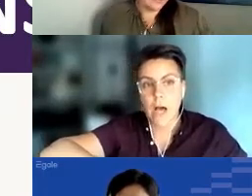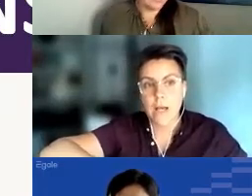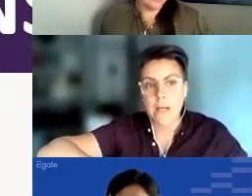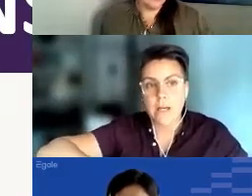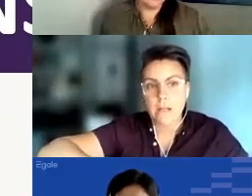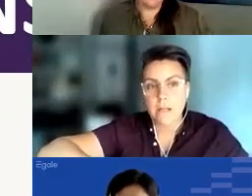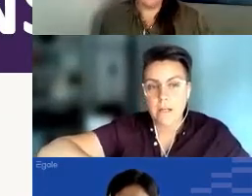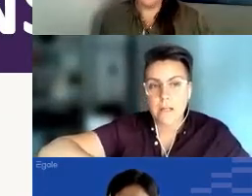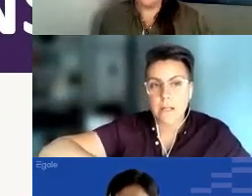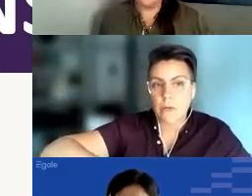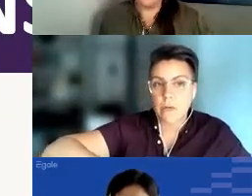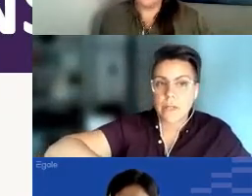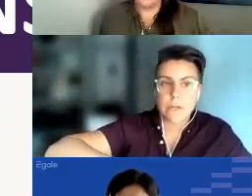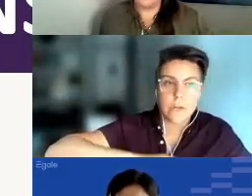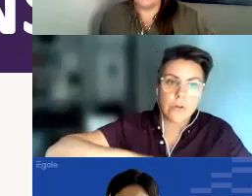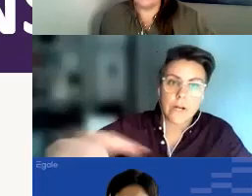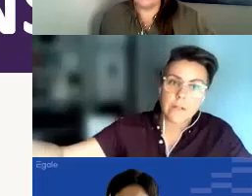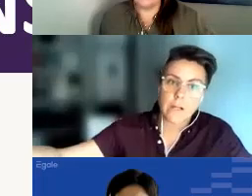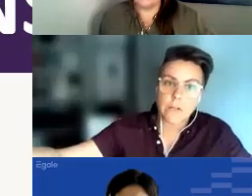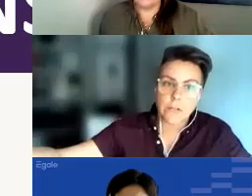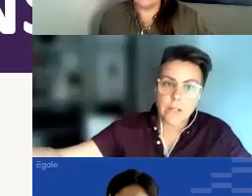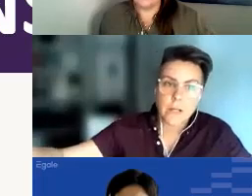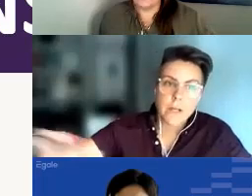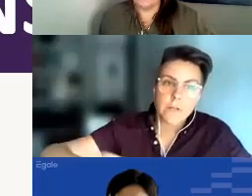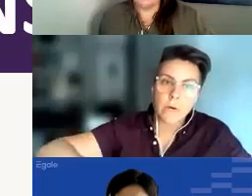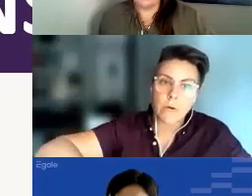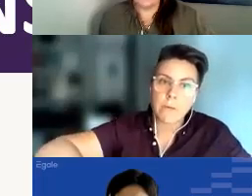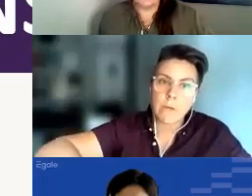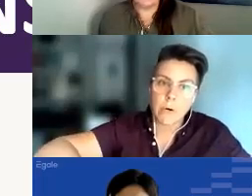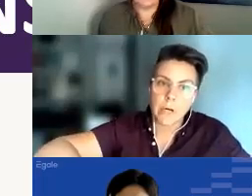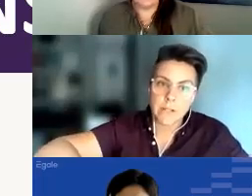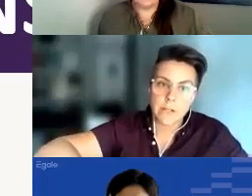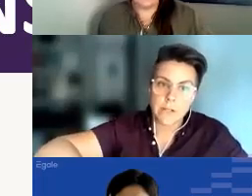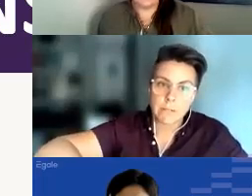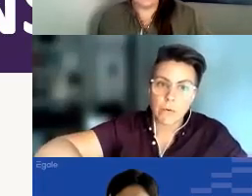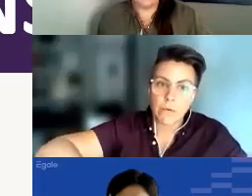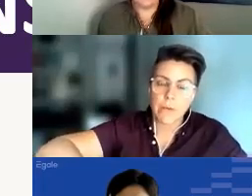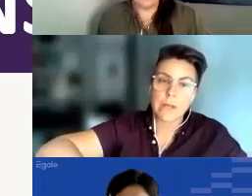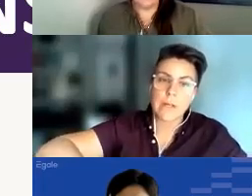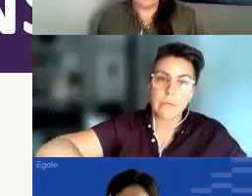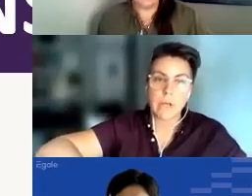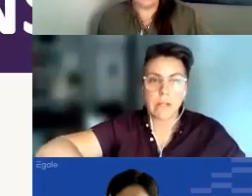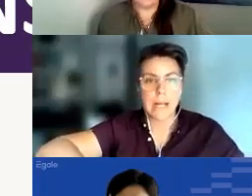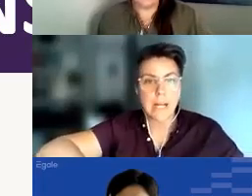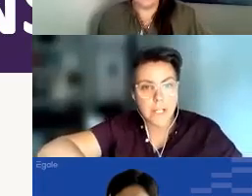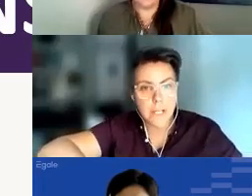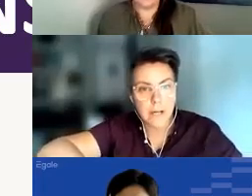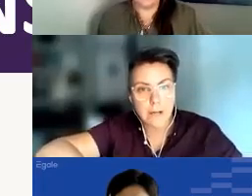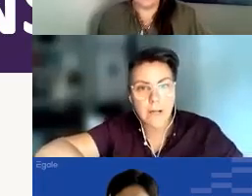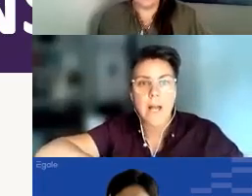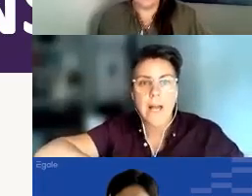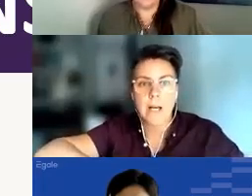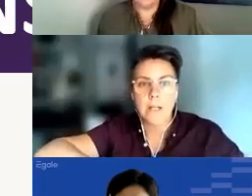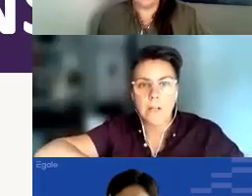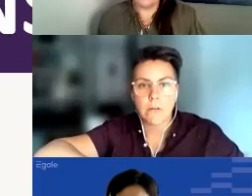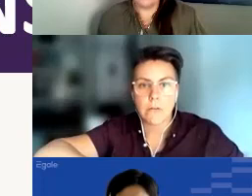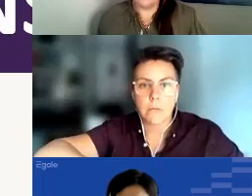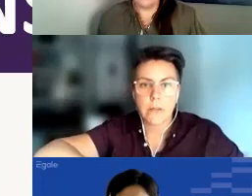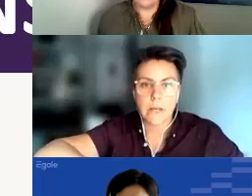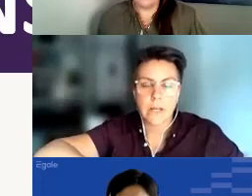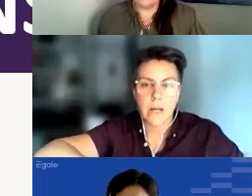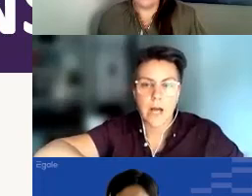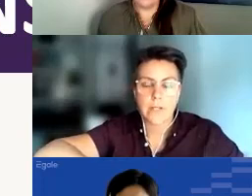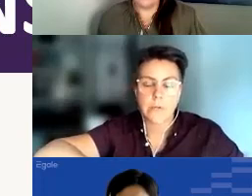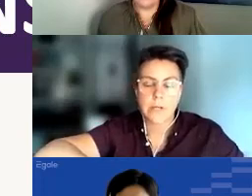organizations in locations across the country. So community organizations both within aging care and